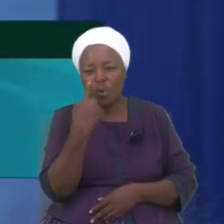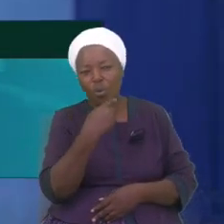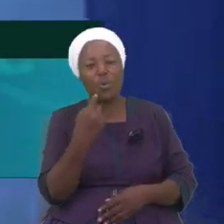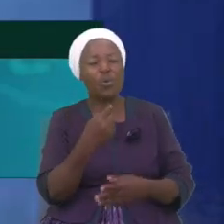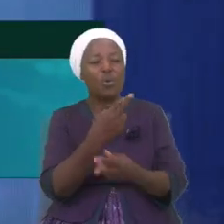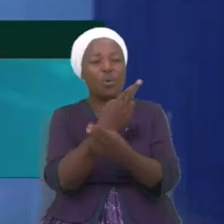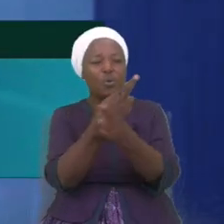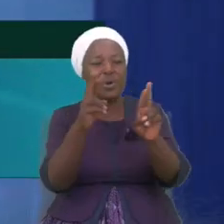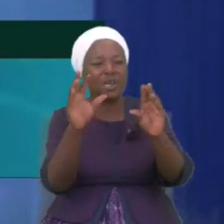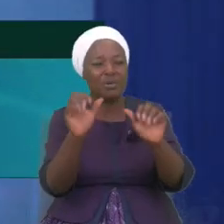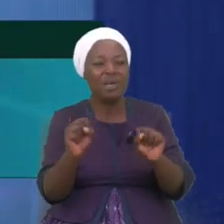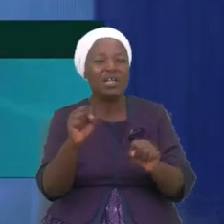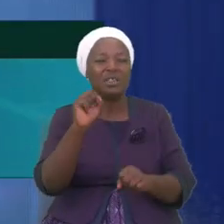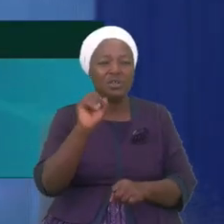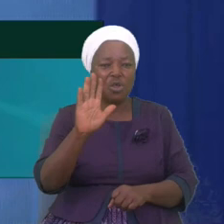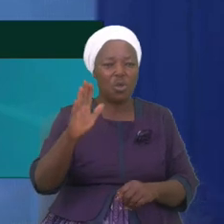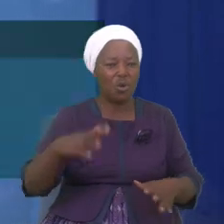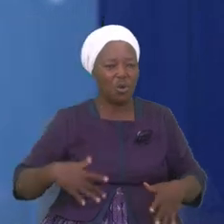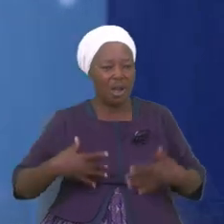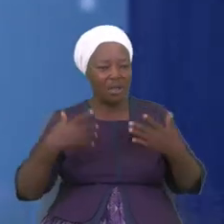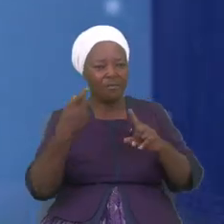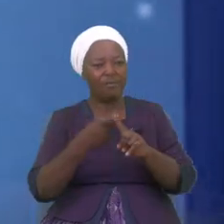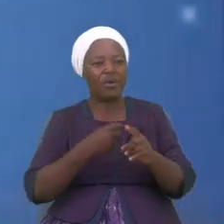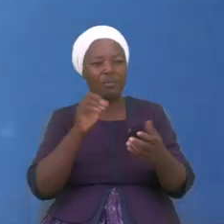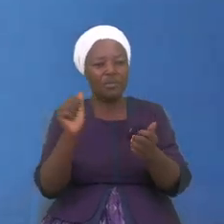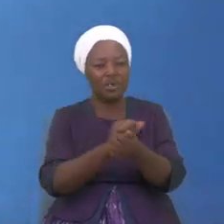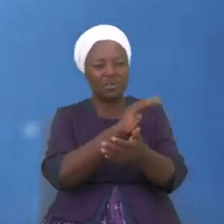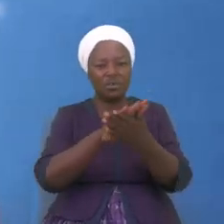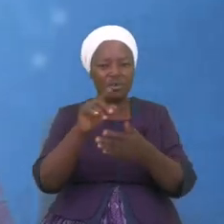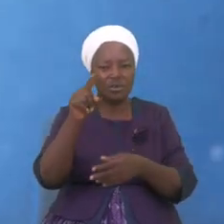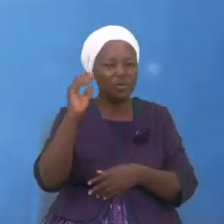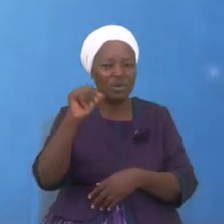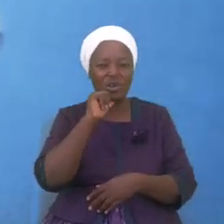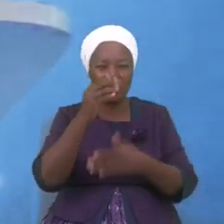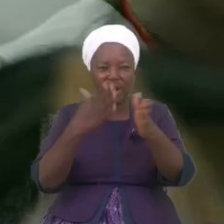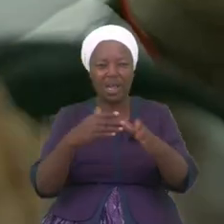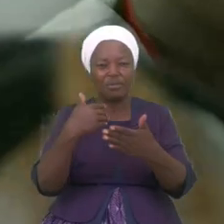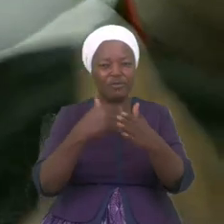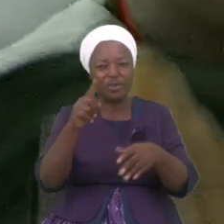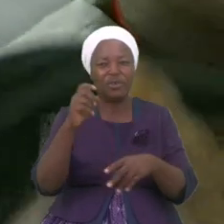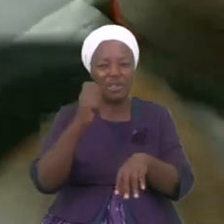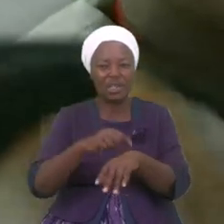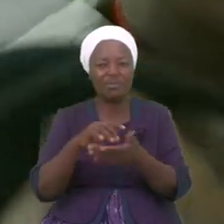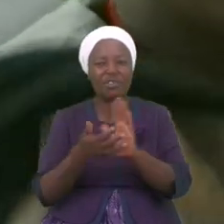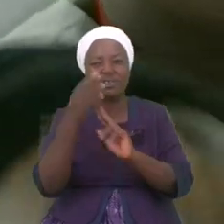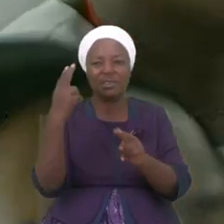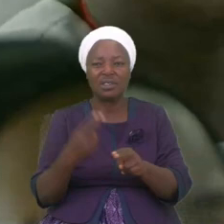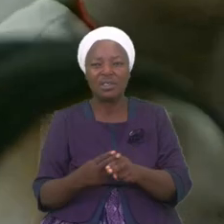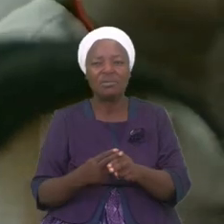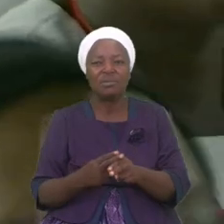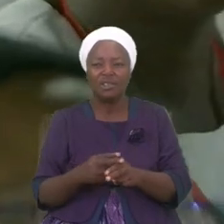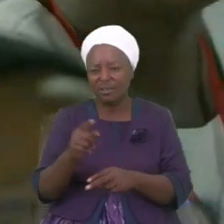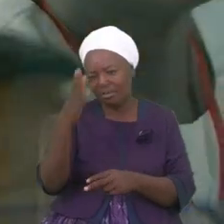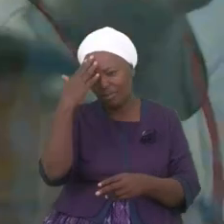redeemest thy life from destruction. You will not die before your time. Yeah. You know, sometimes you